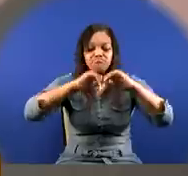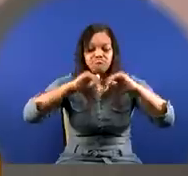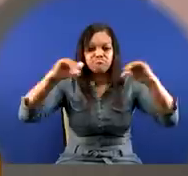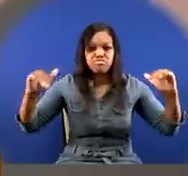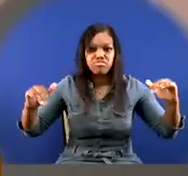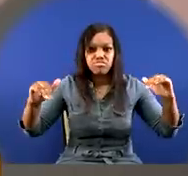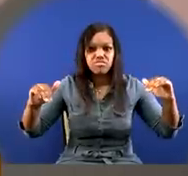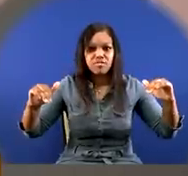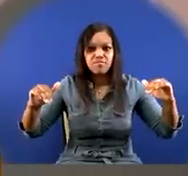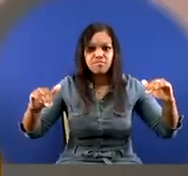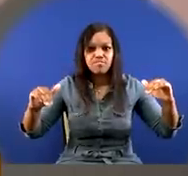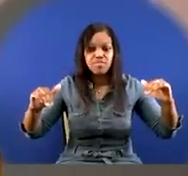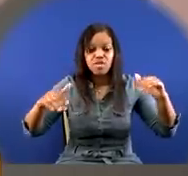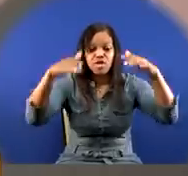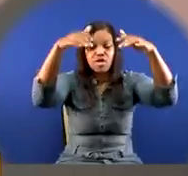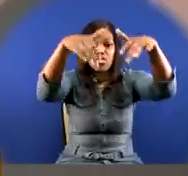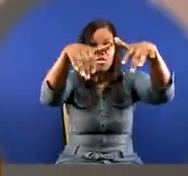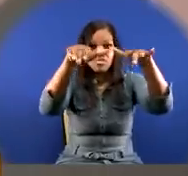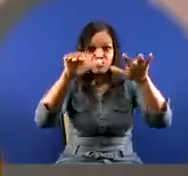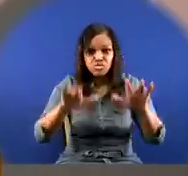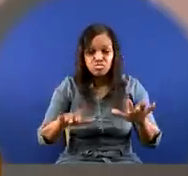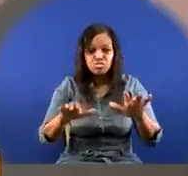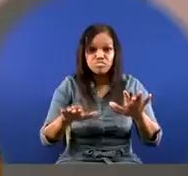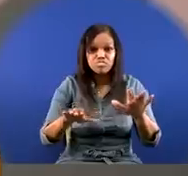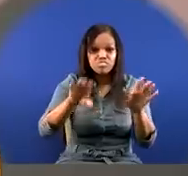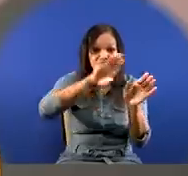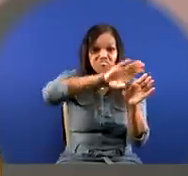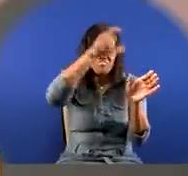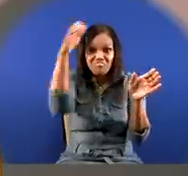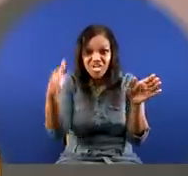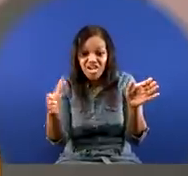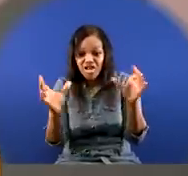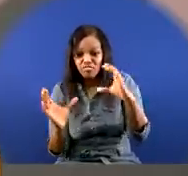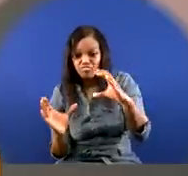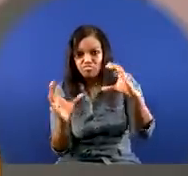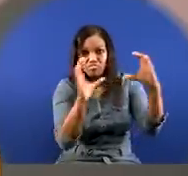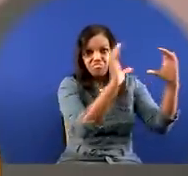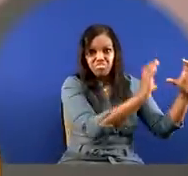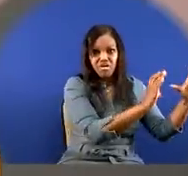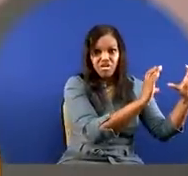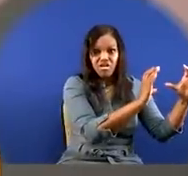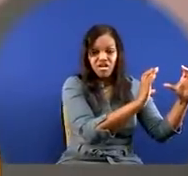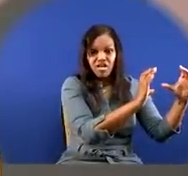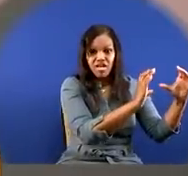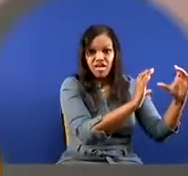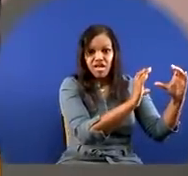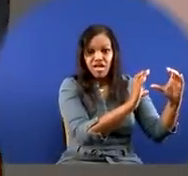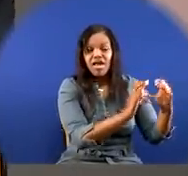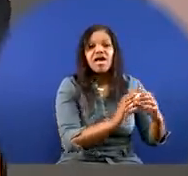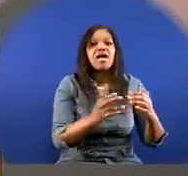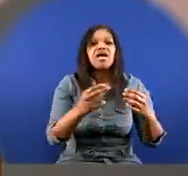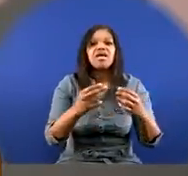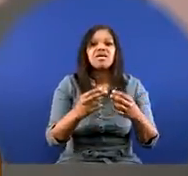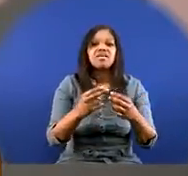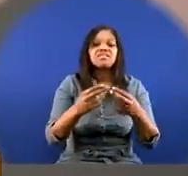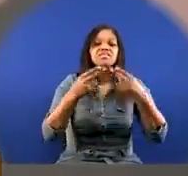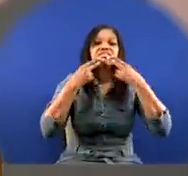tombs were open, and saints